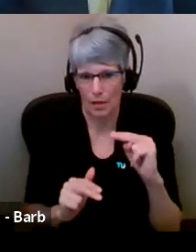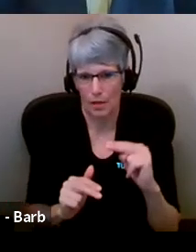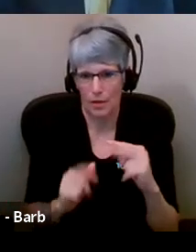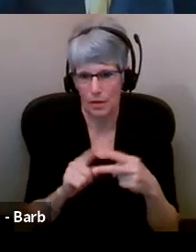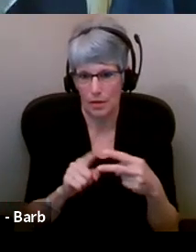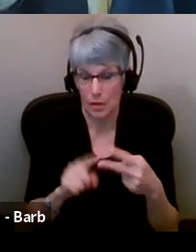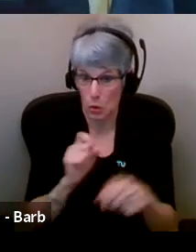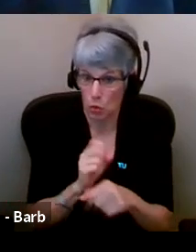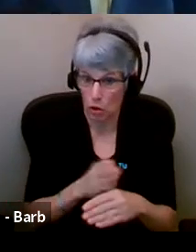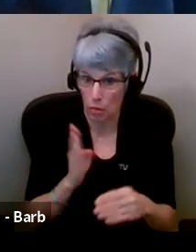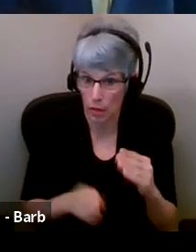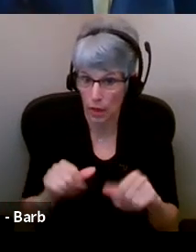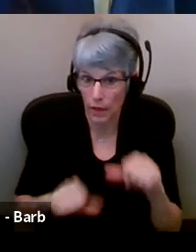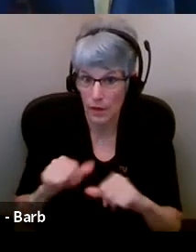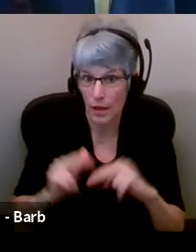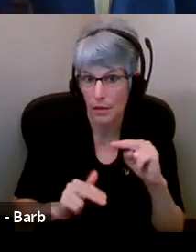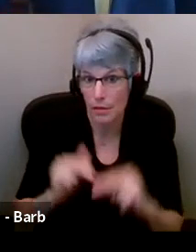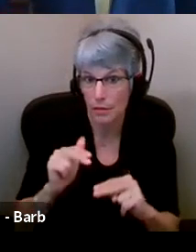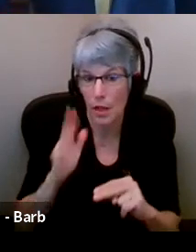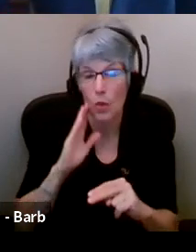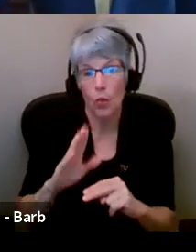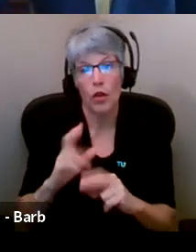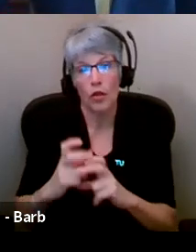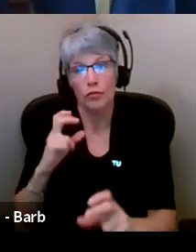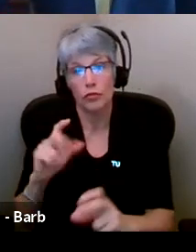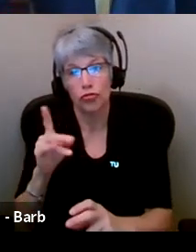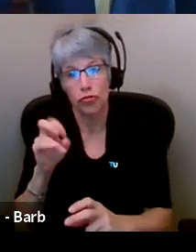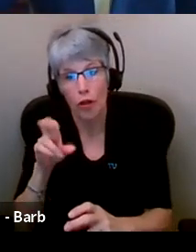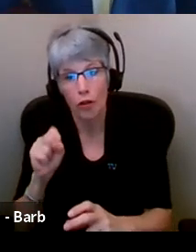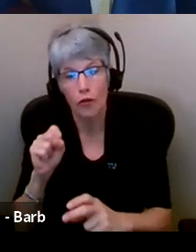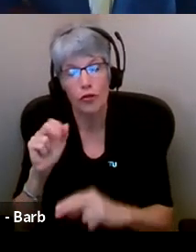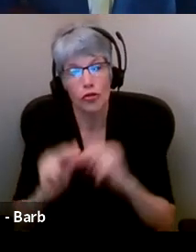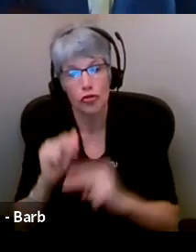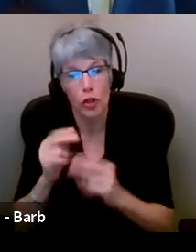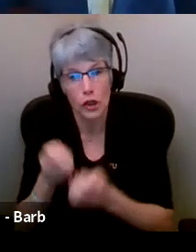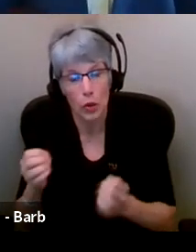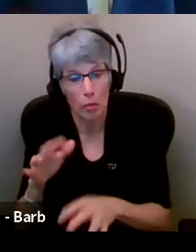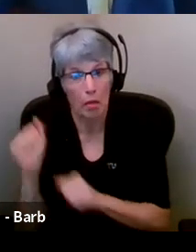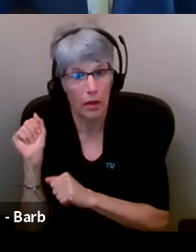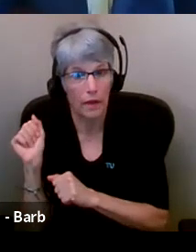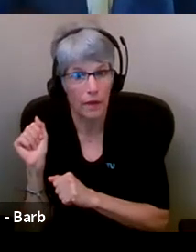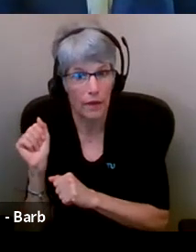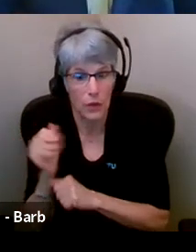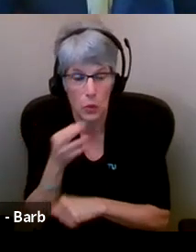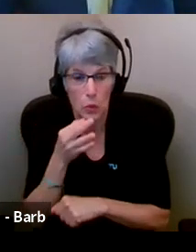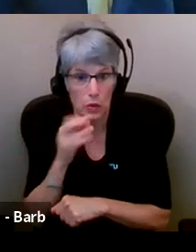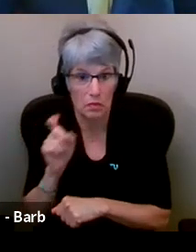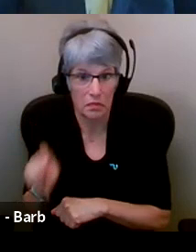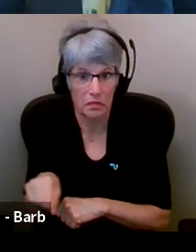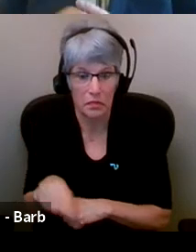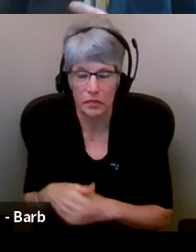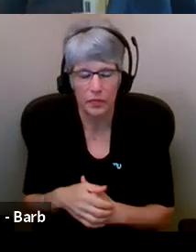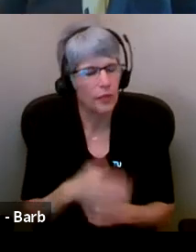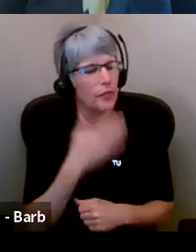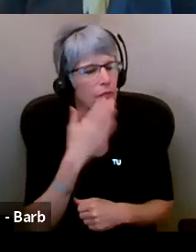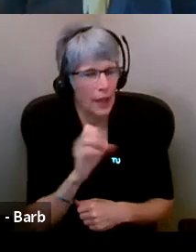work complete on the science complex, and will the trailers and construction equipment around that facility be leaving here soon? Thank you,